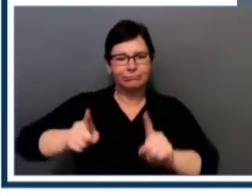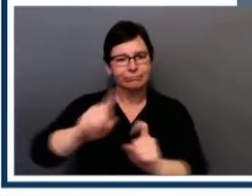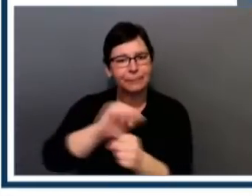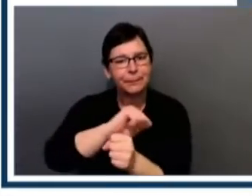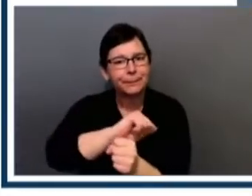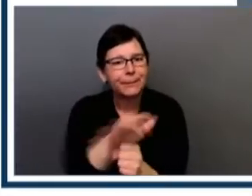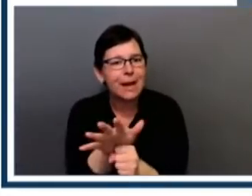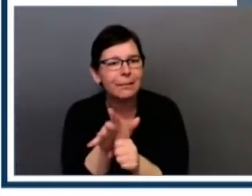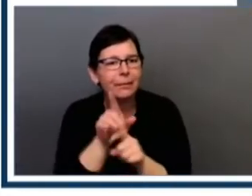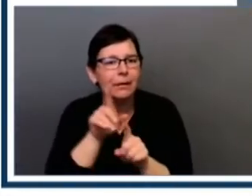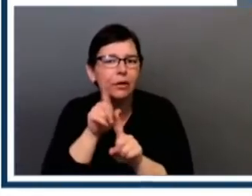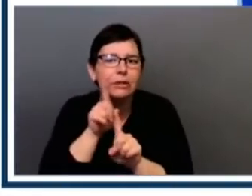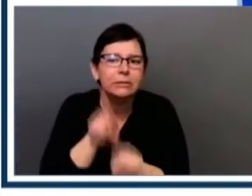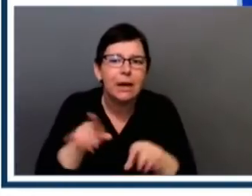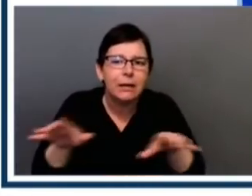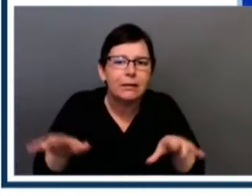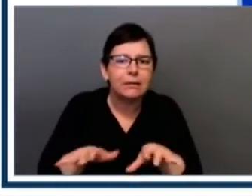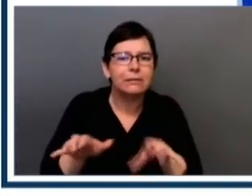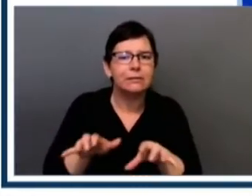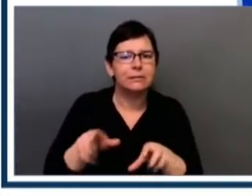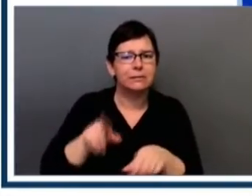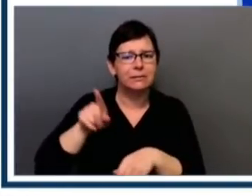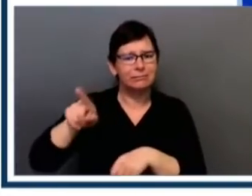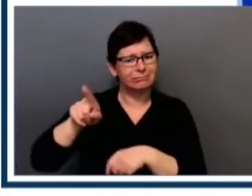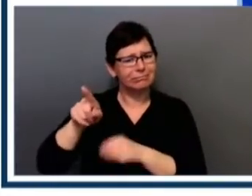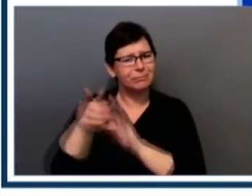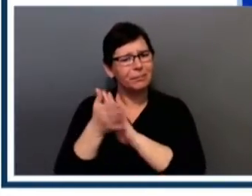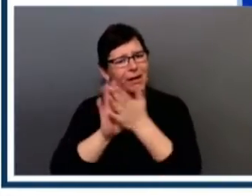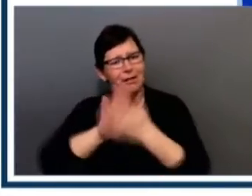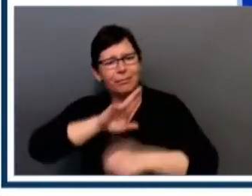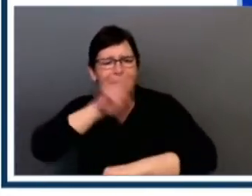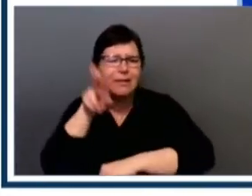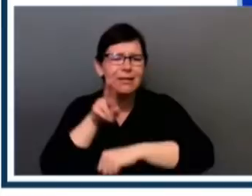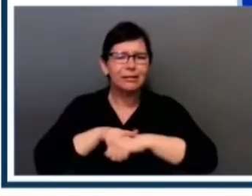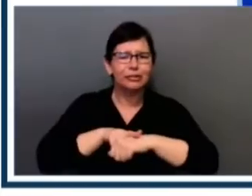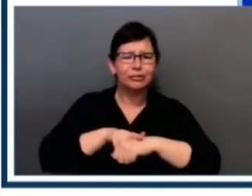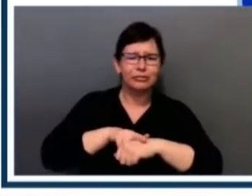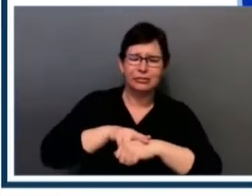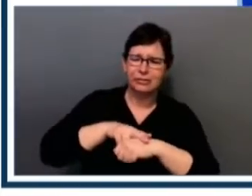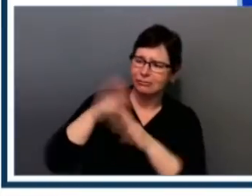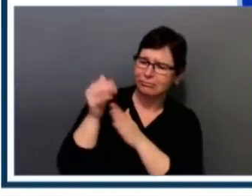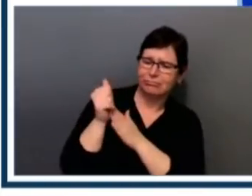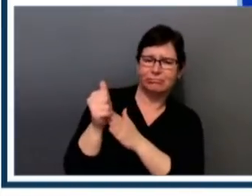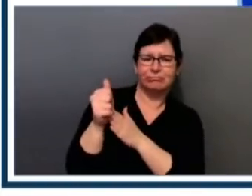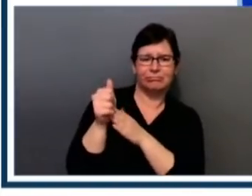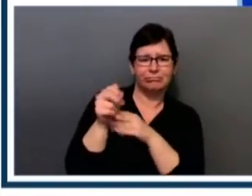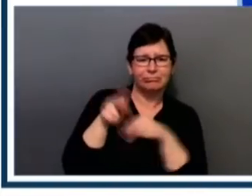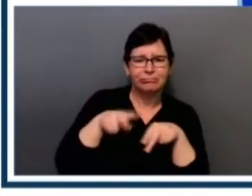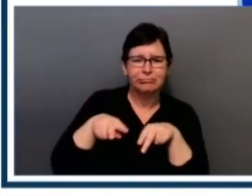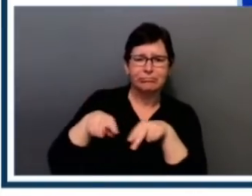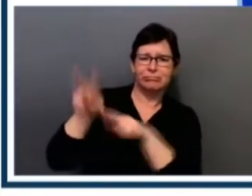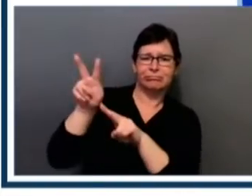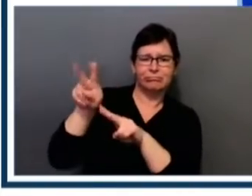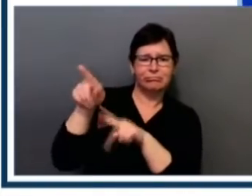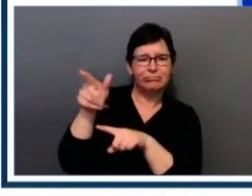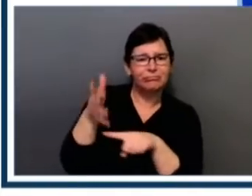the country look to our own for guidance. So I will say that